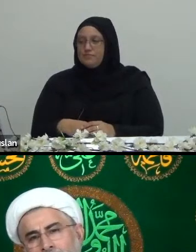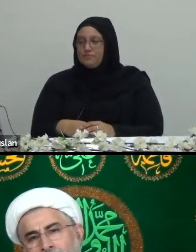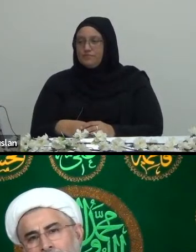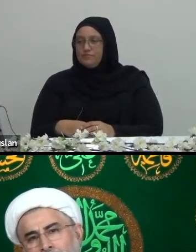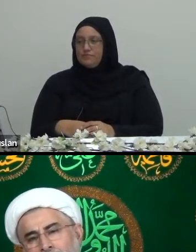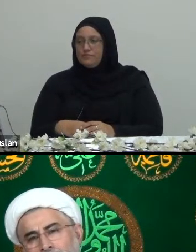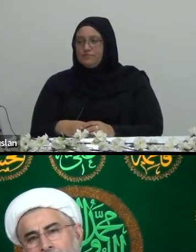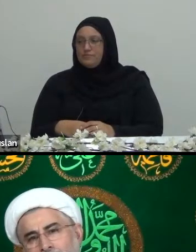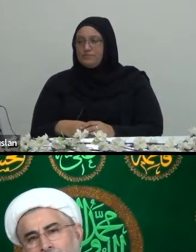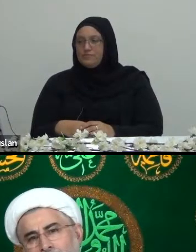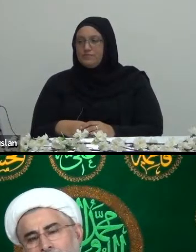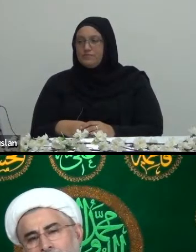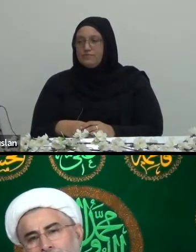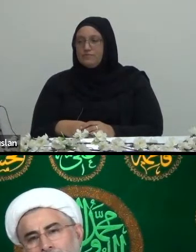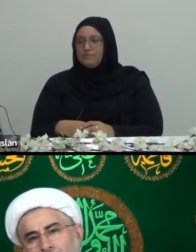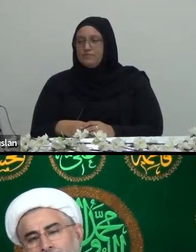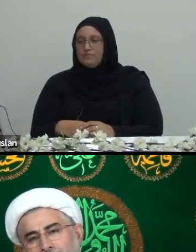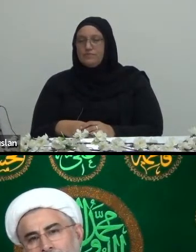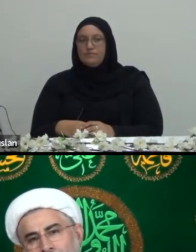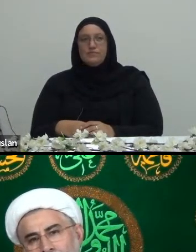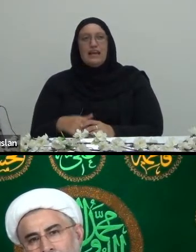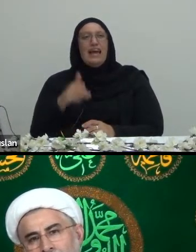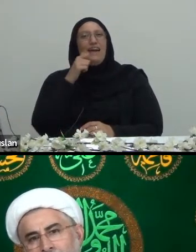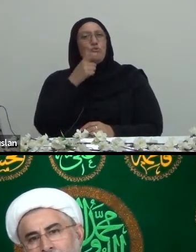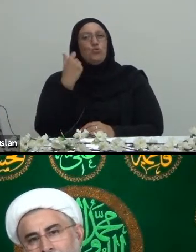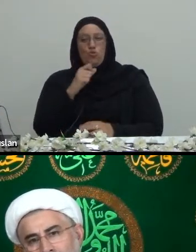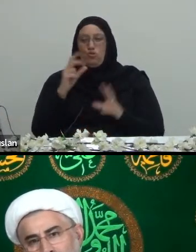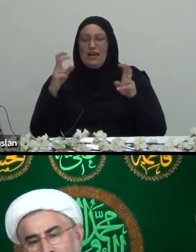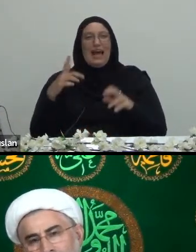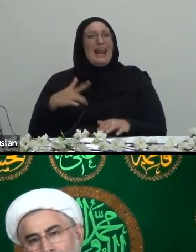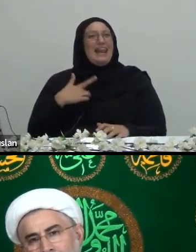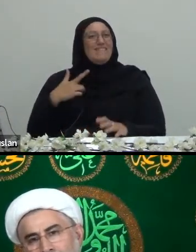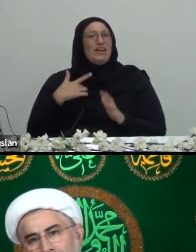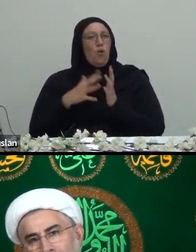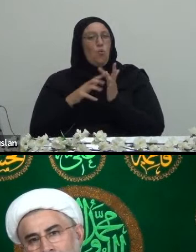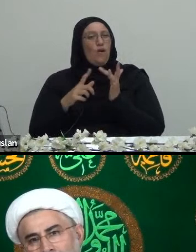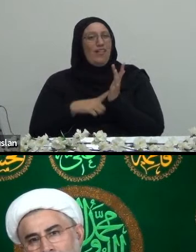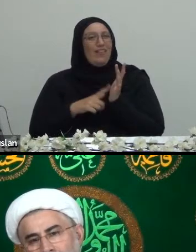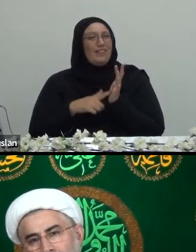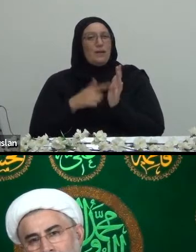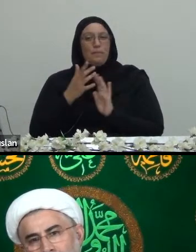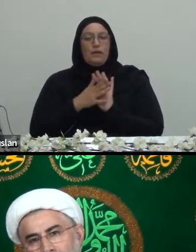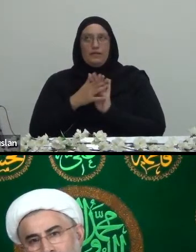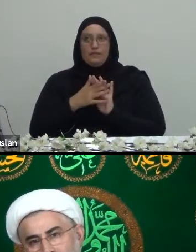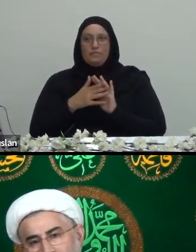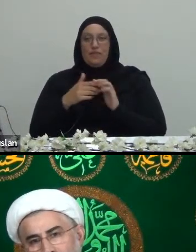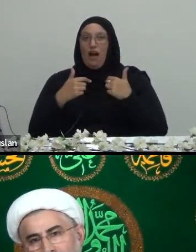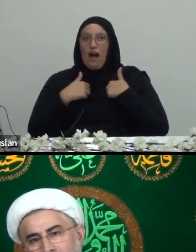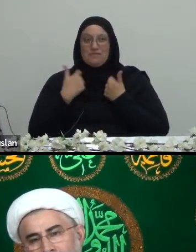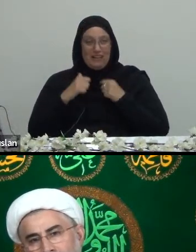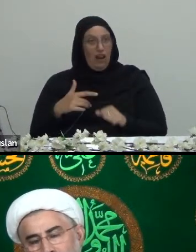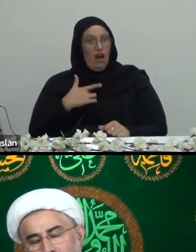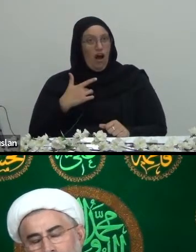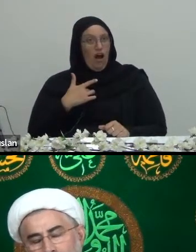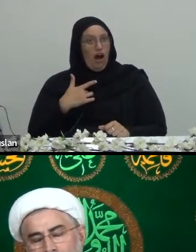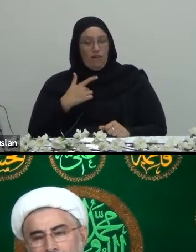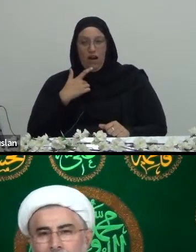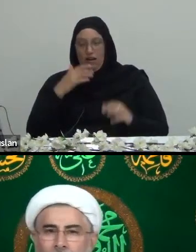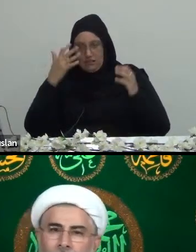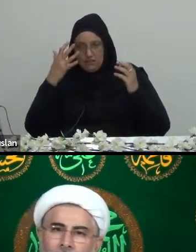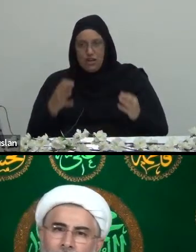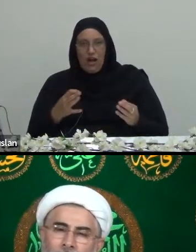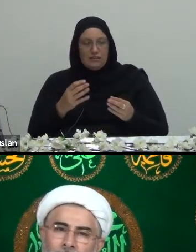you use a living will where you distribute your estate whilst you're still alive, the question